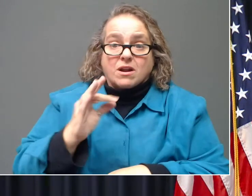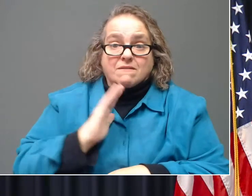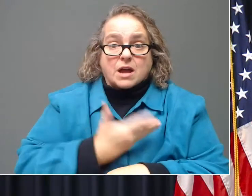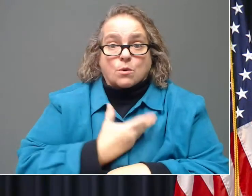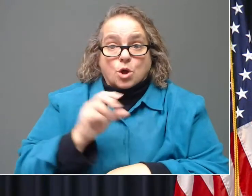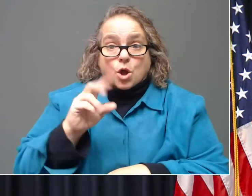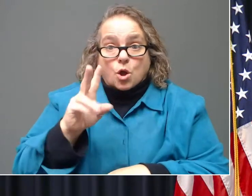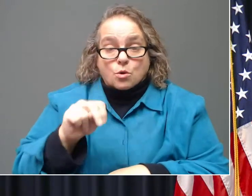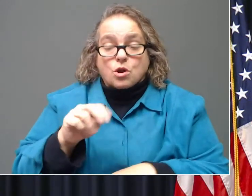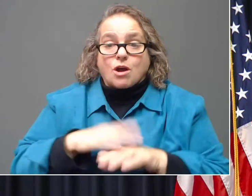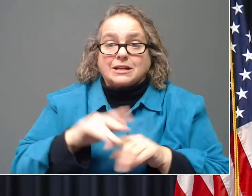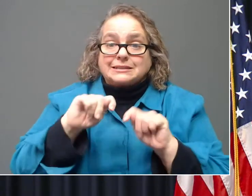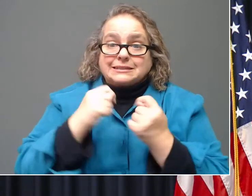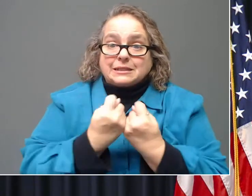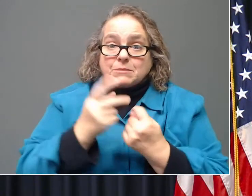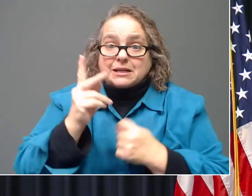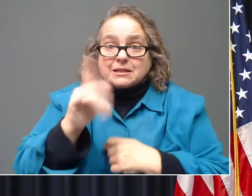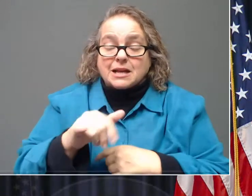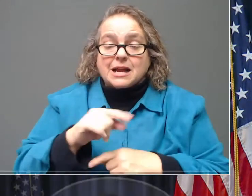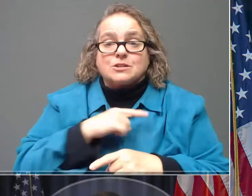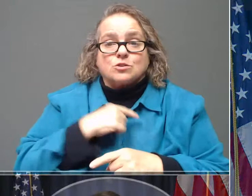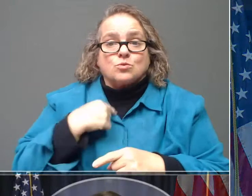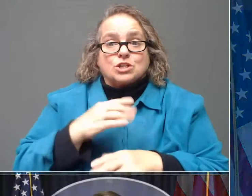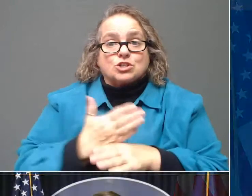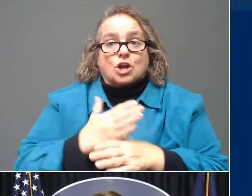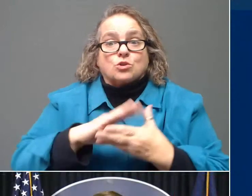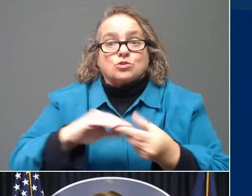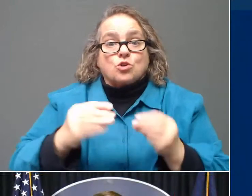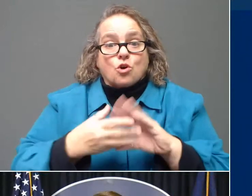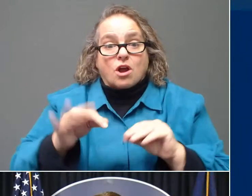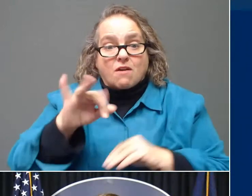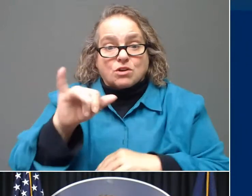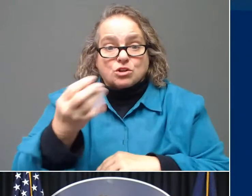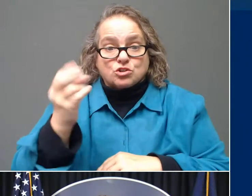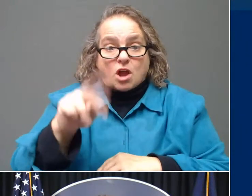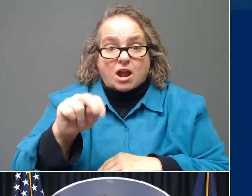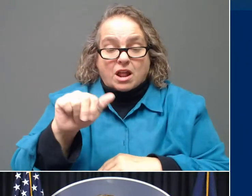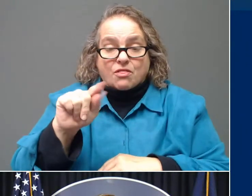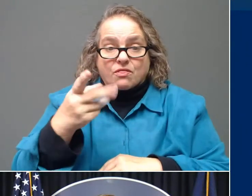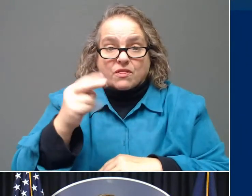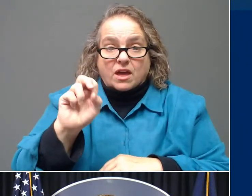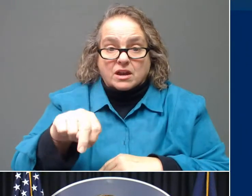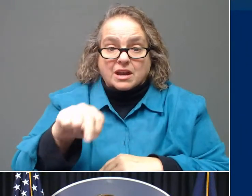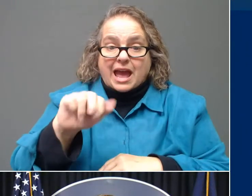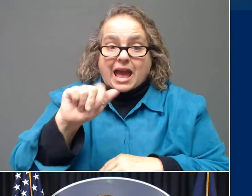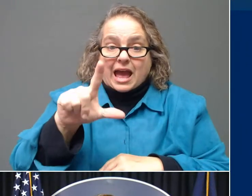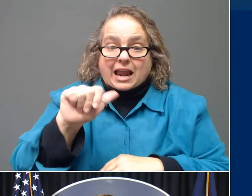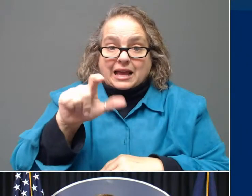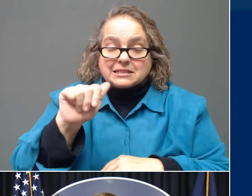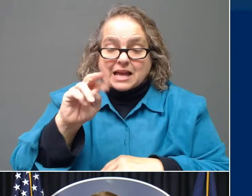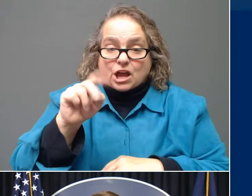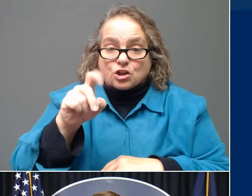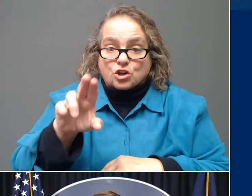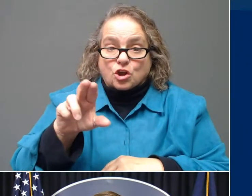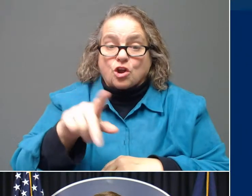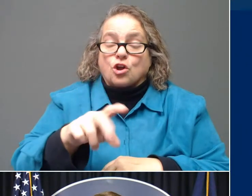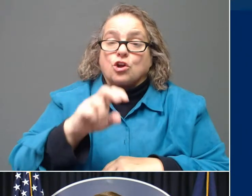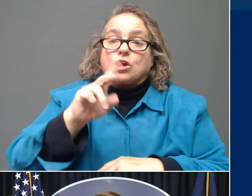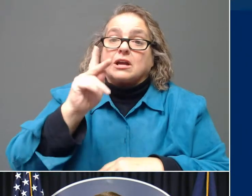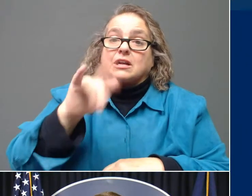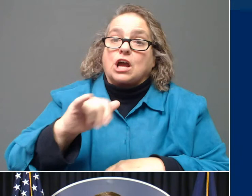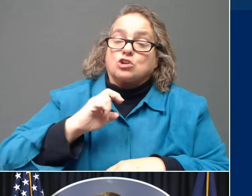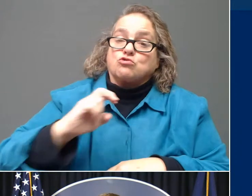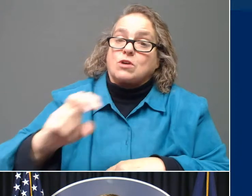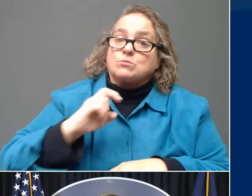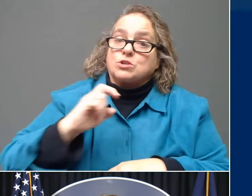Team Kentucky as we share the story of Jonathan Alexander, a team member at the Kentucky Transportation Cabinet's Office of Information